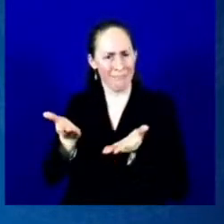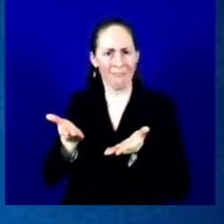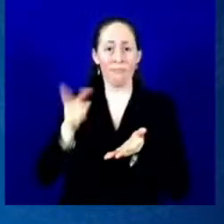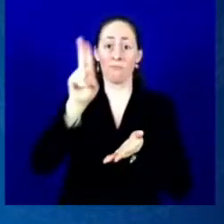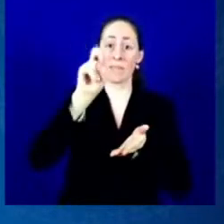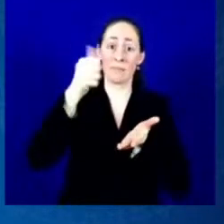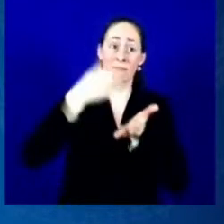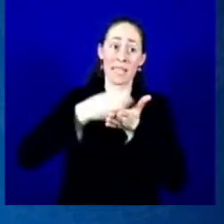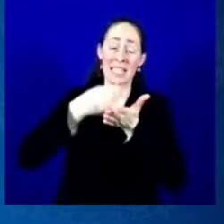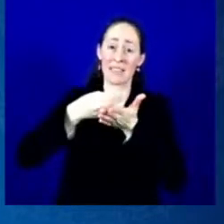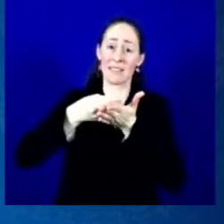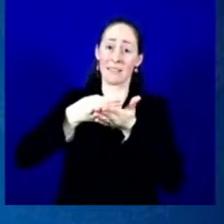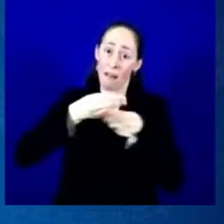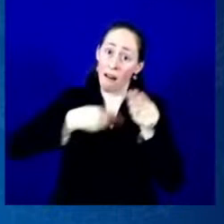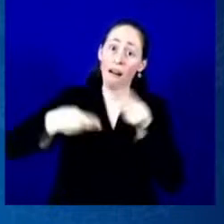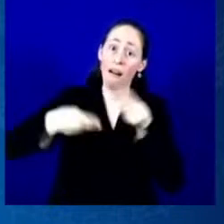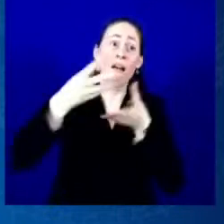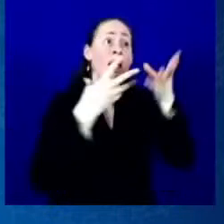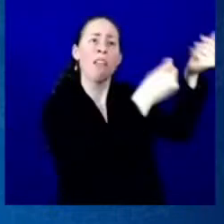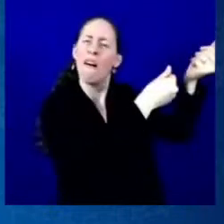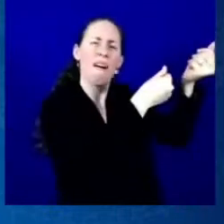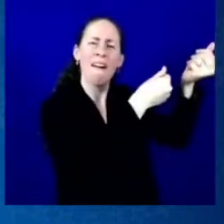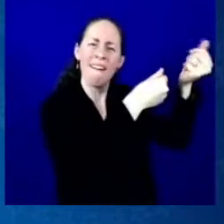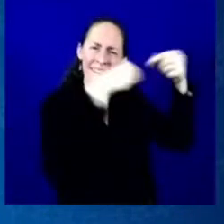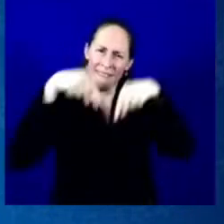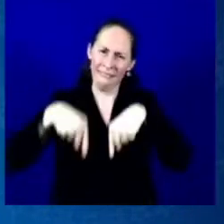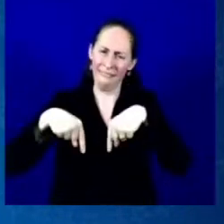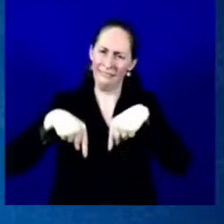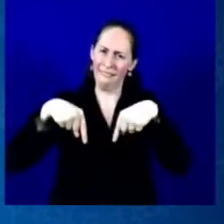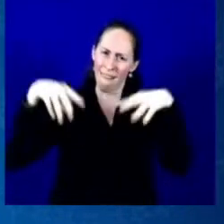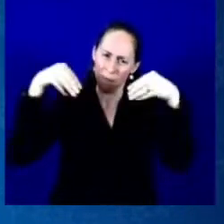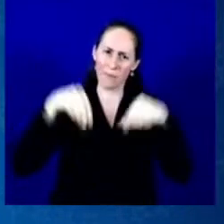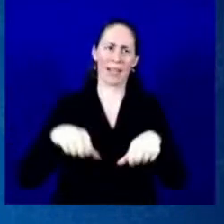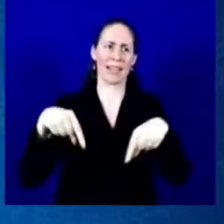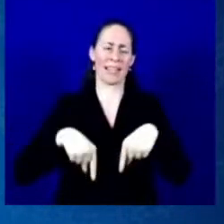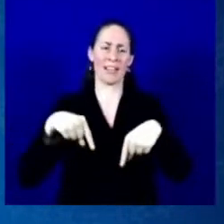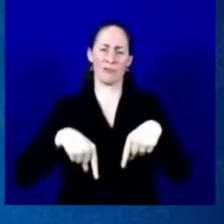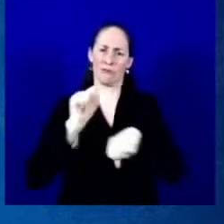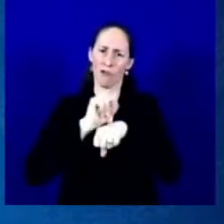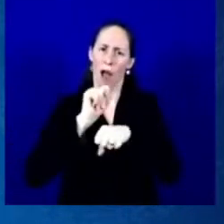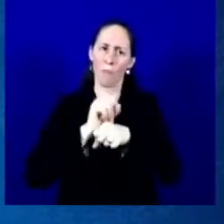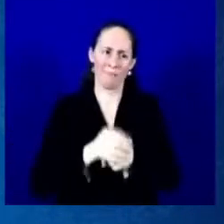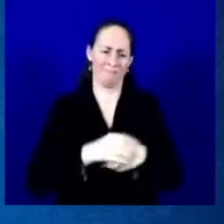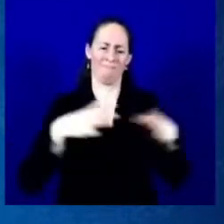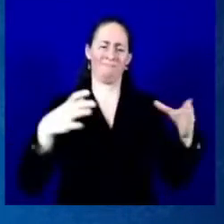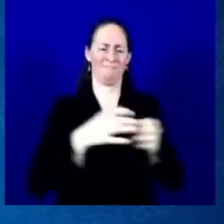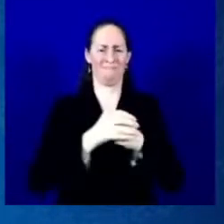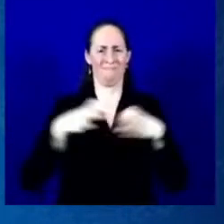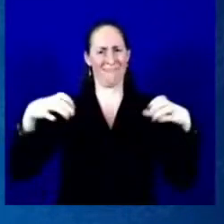jobs. That's the way it's supposed to be, and it will be in this administration.